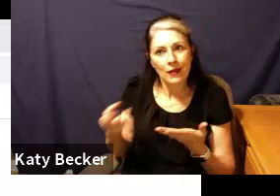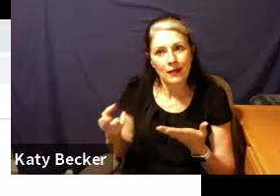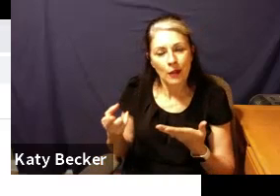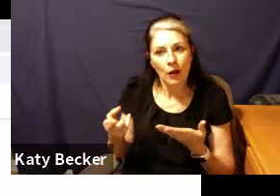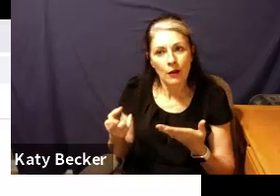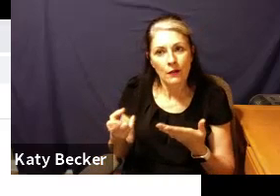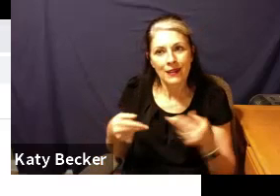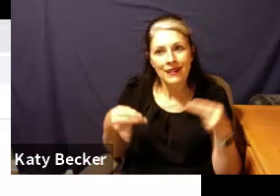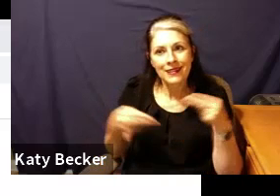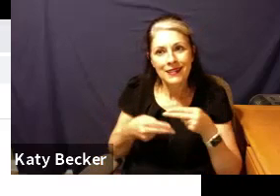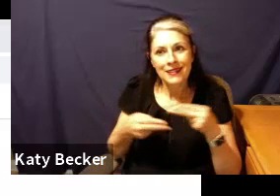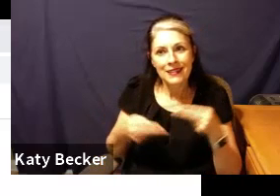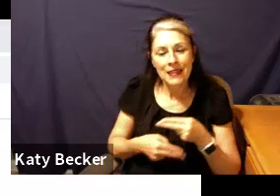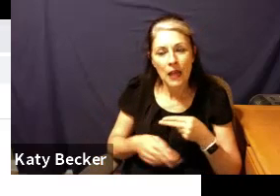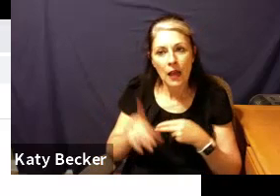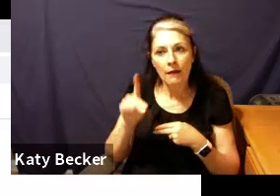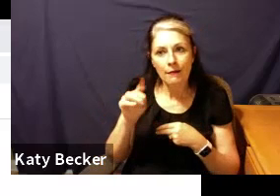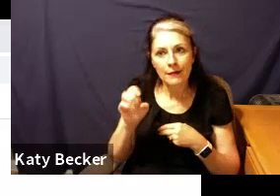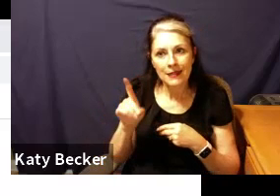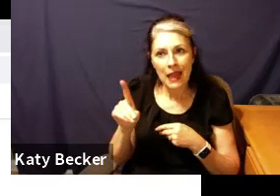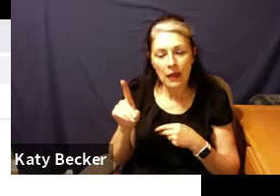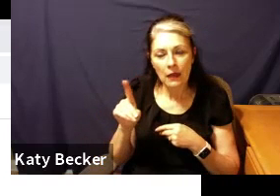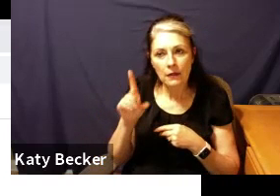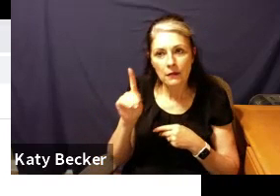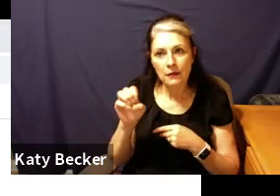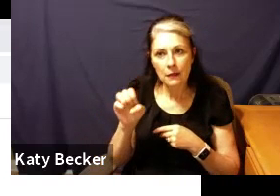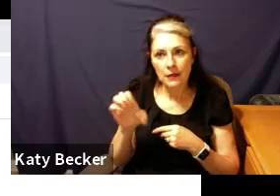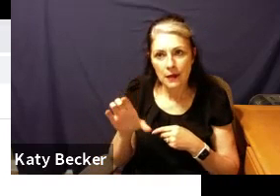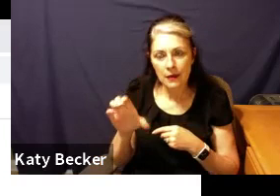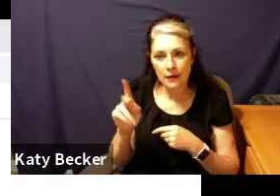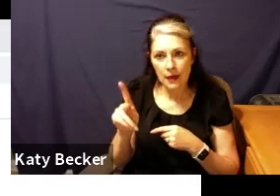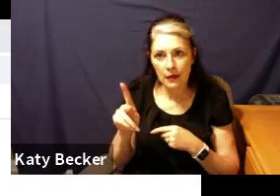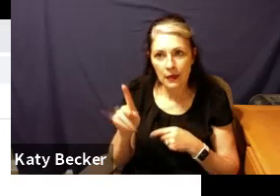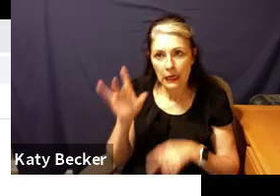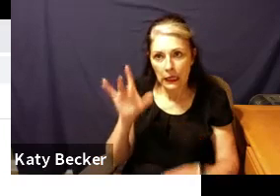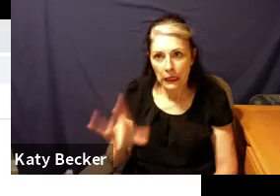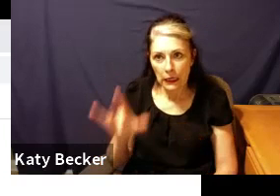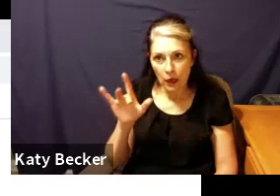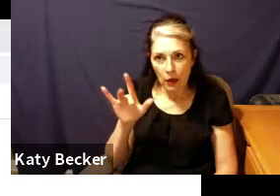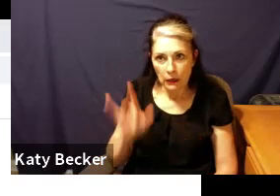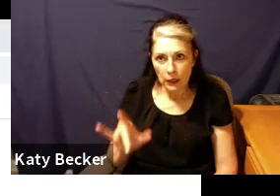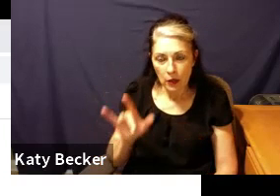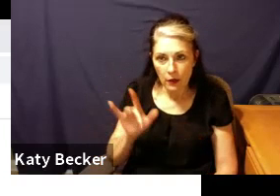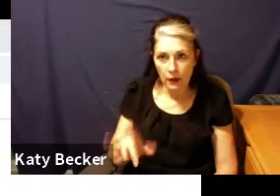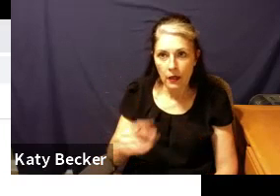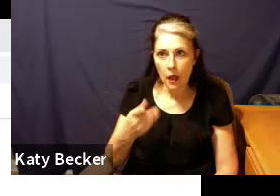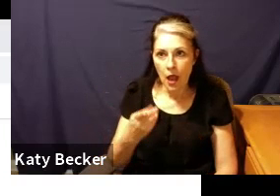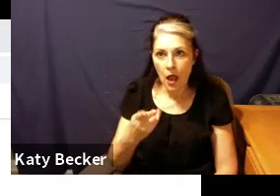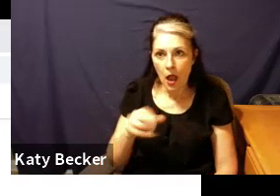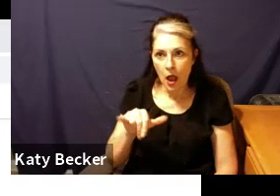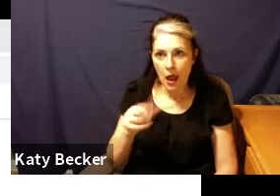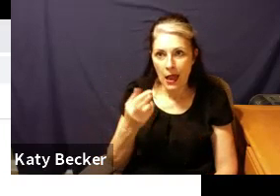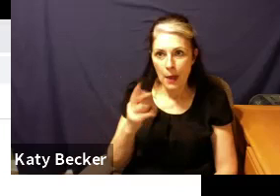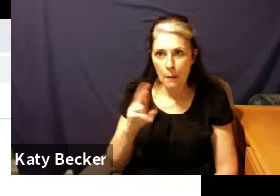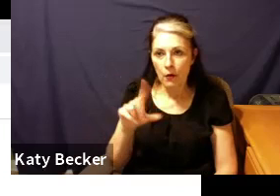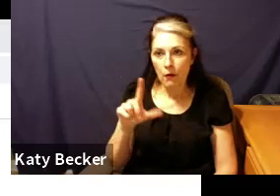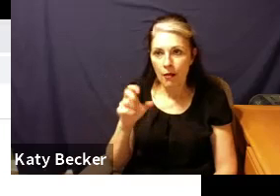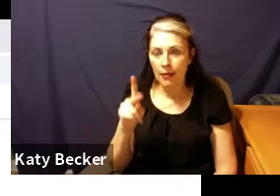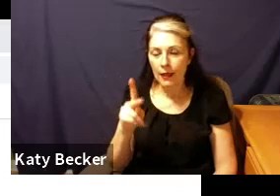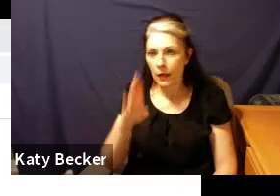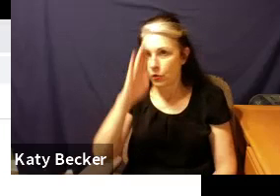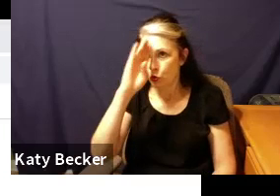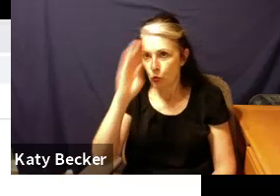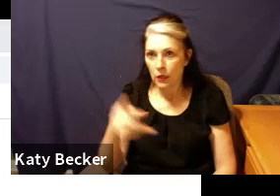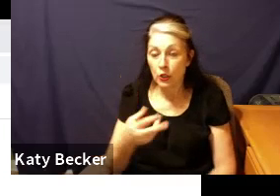a slide deck. And you can click on the hyperlinks and go directly to those resources that she